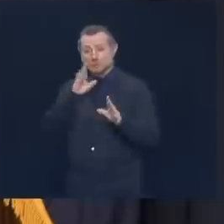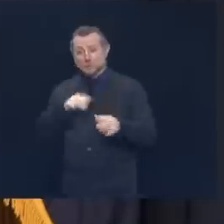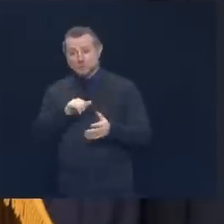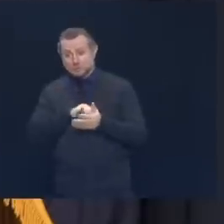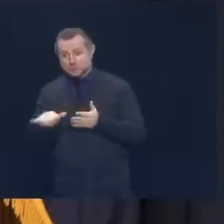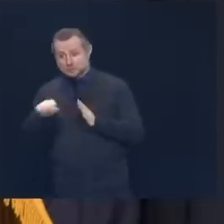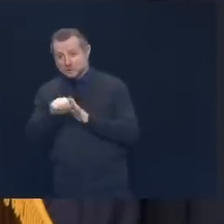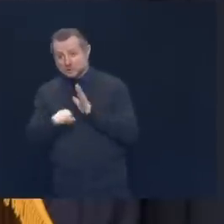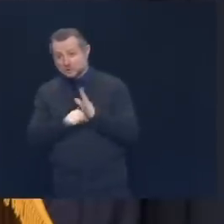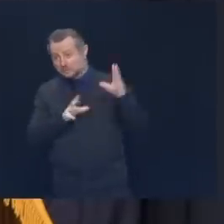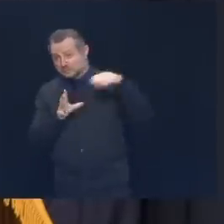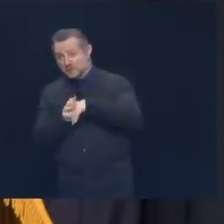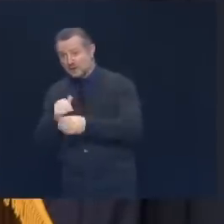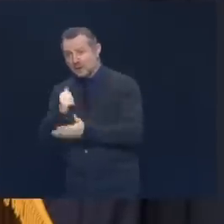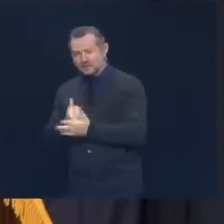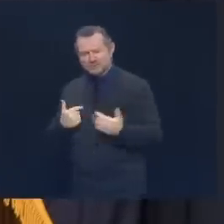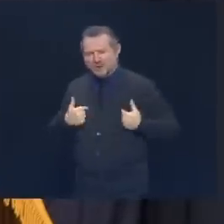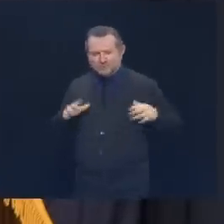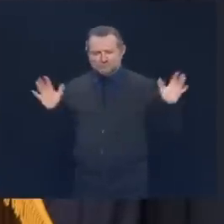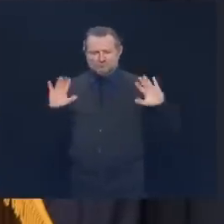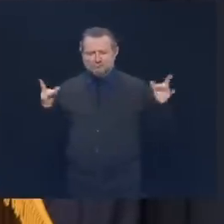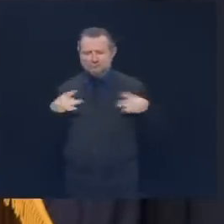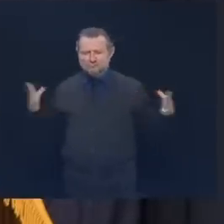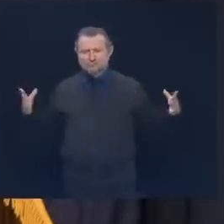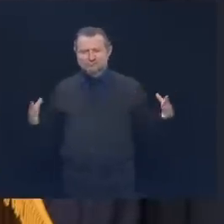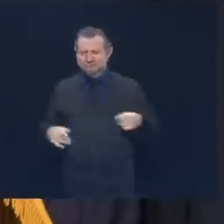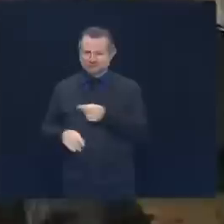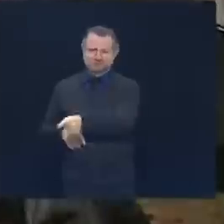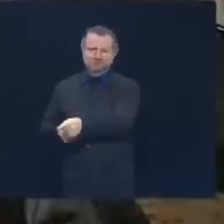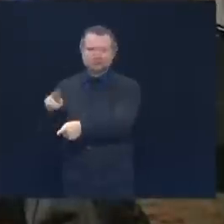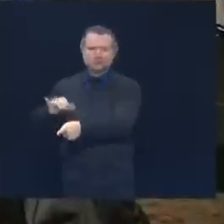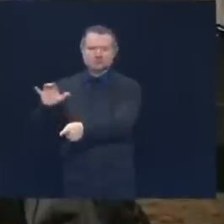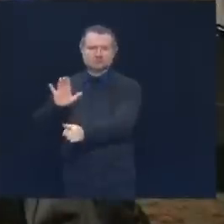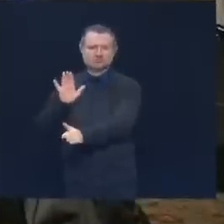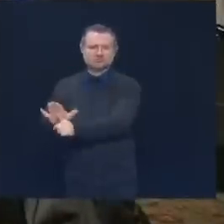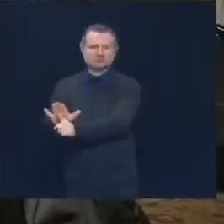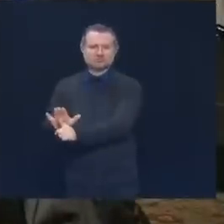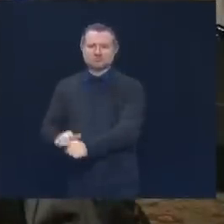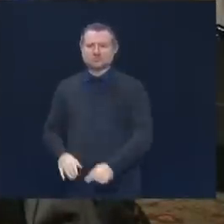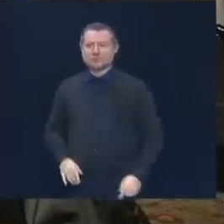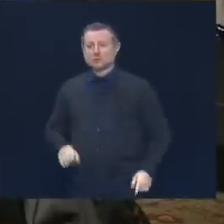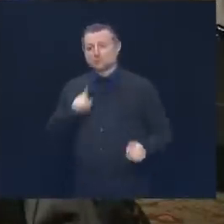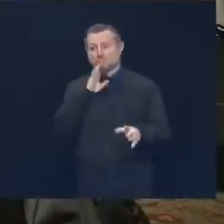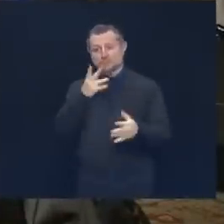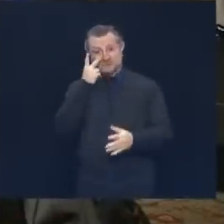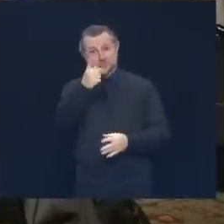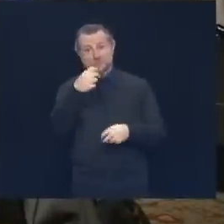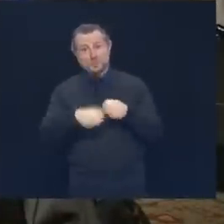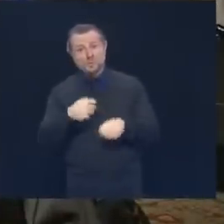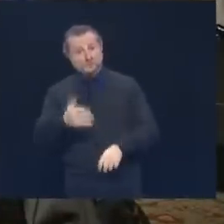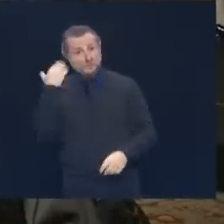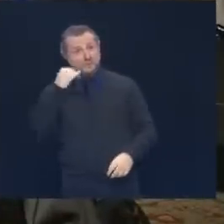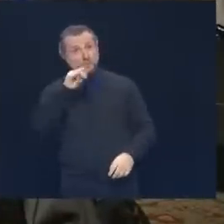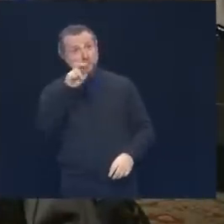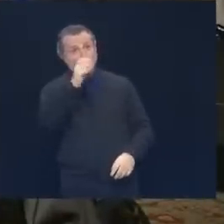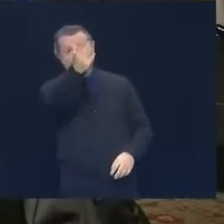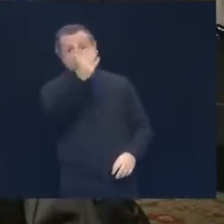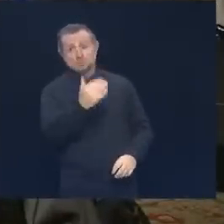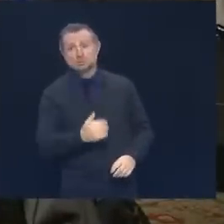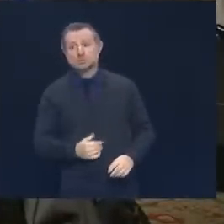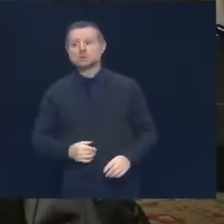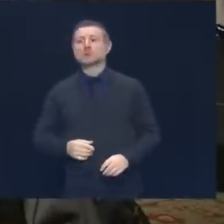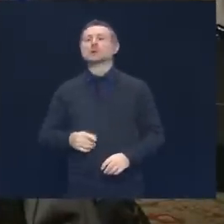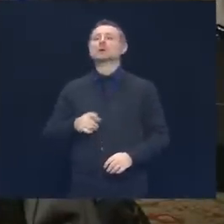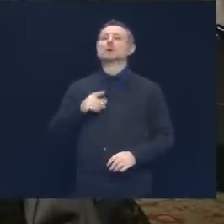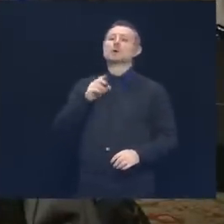role, right? It's run by the New York City Board of Elections. Right, but if you saw a major issue in June. Brenda, we did provide $9 million in